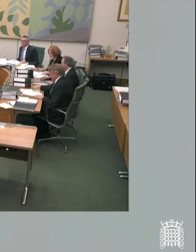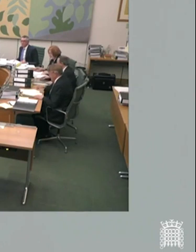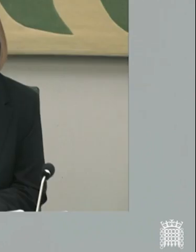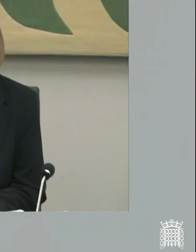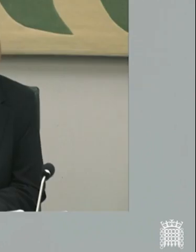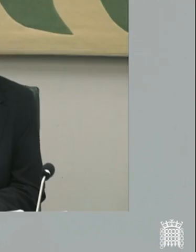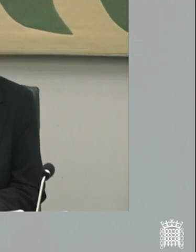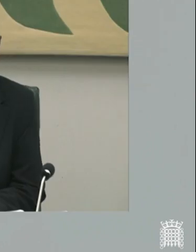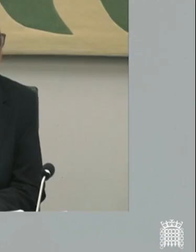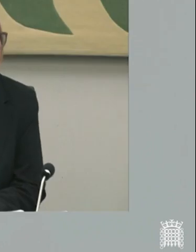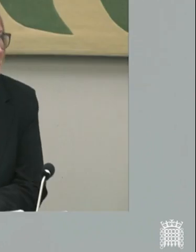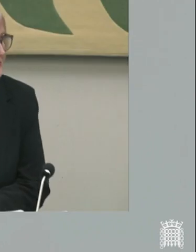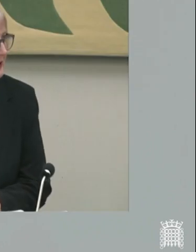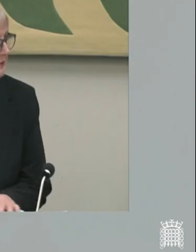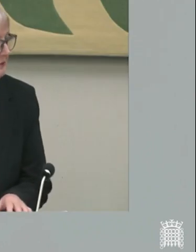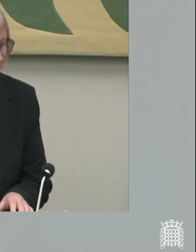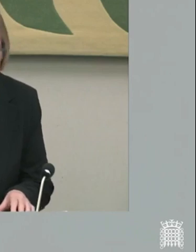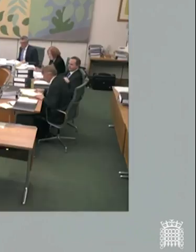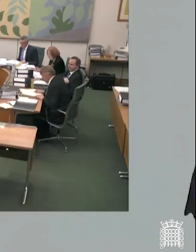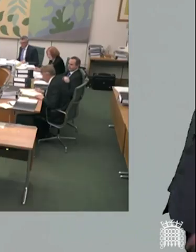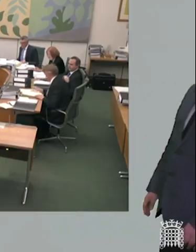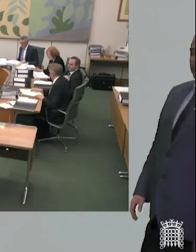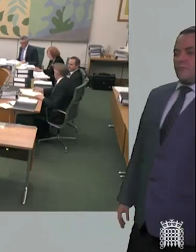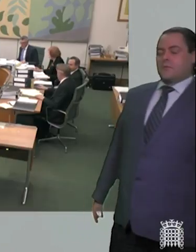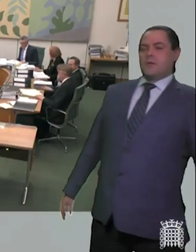I'll resume this evidence session. Sir Bernard.